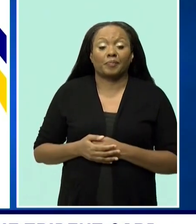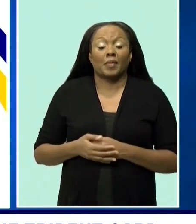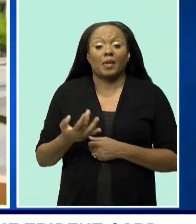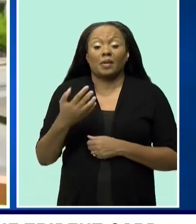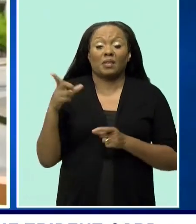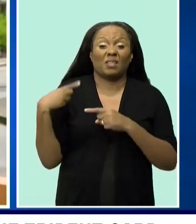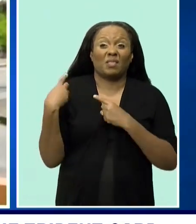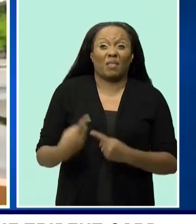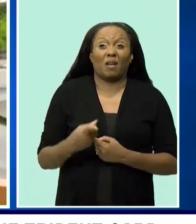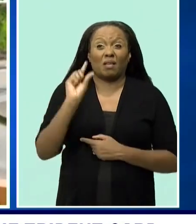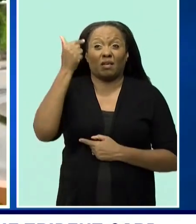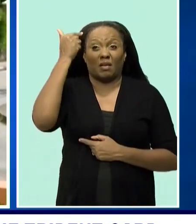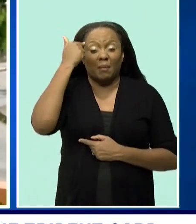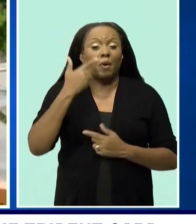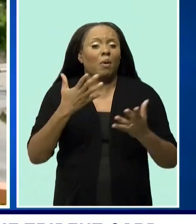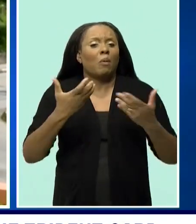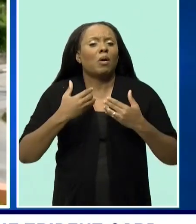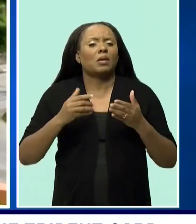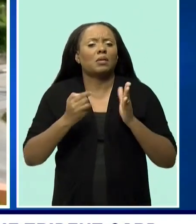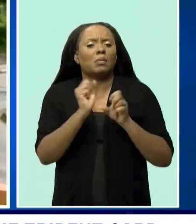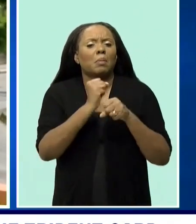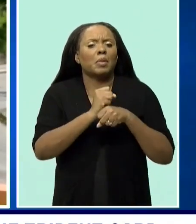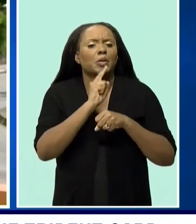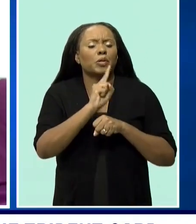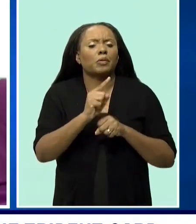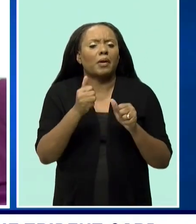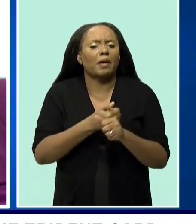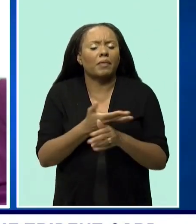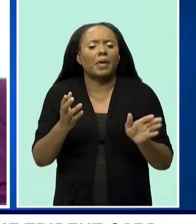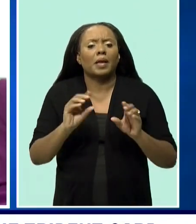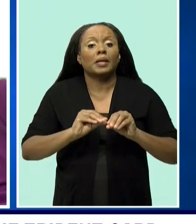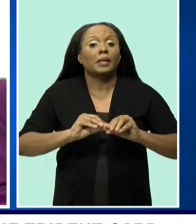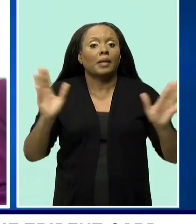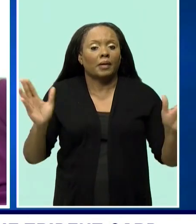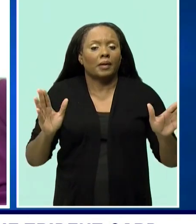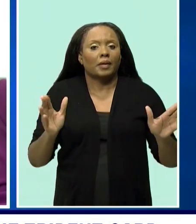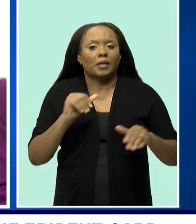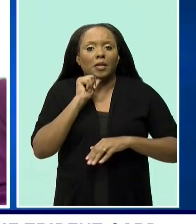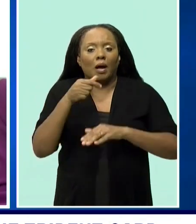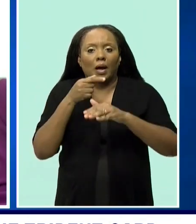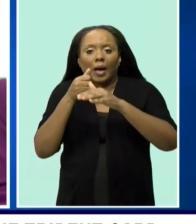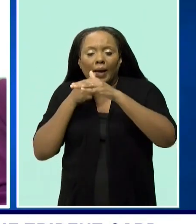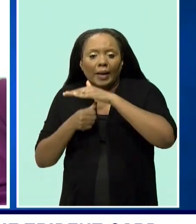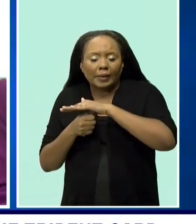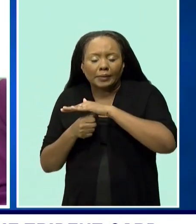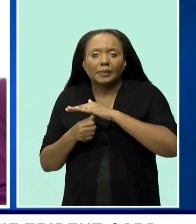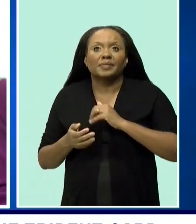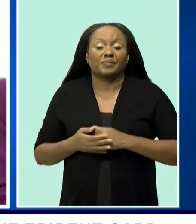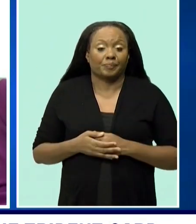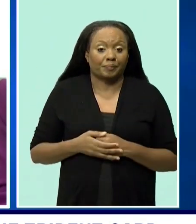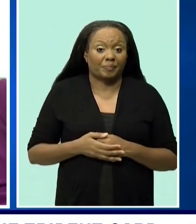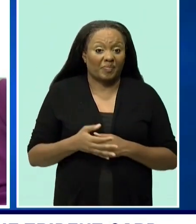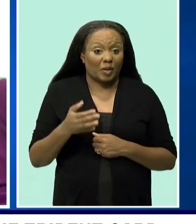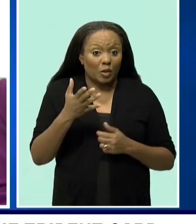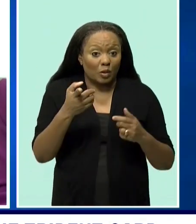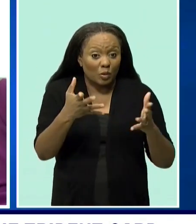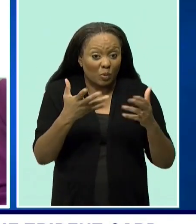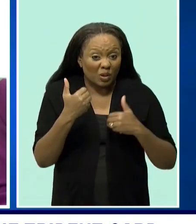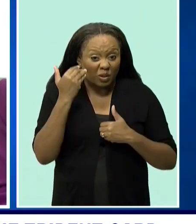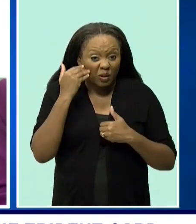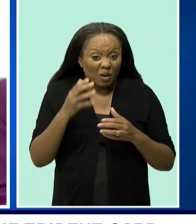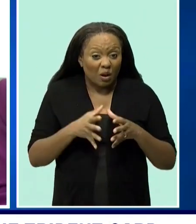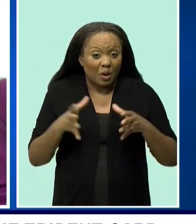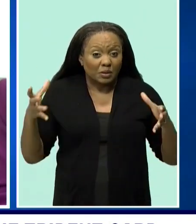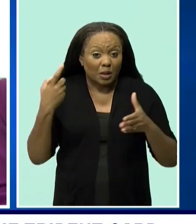noting that government is committed to transparency with the project. For the benefit of those who are genuinely desirous of knowing the costs associated with this